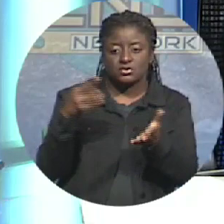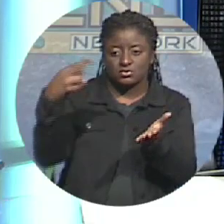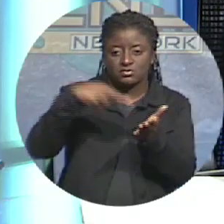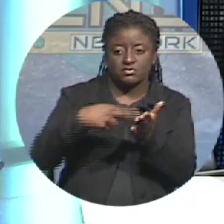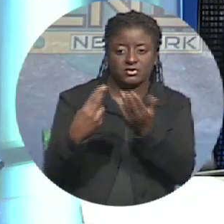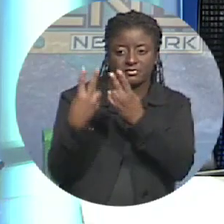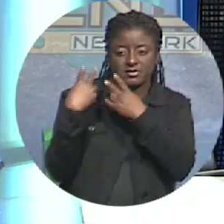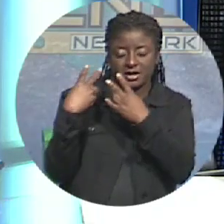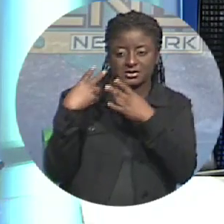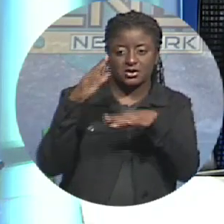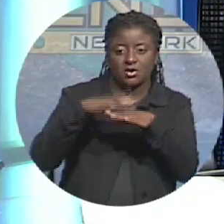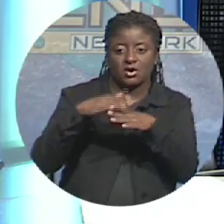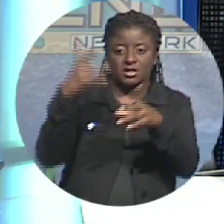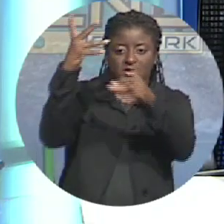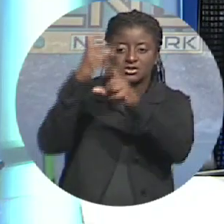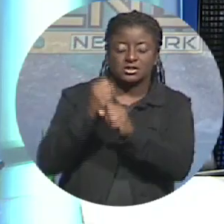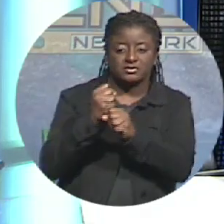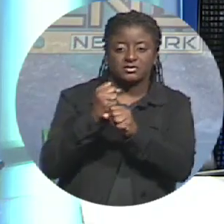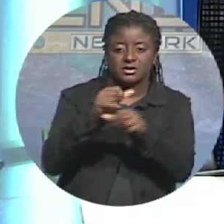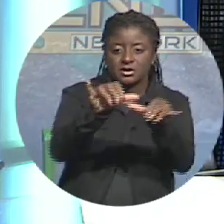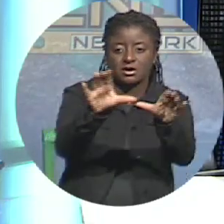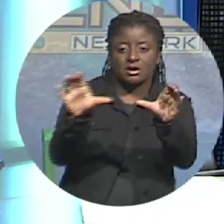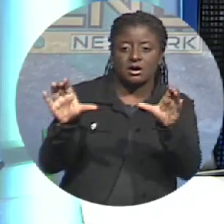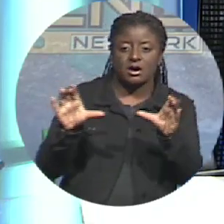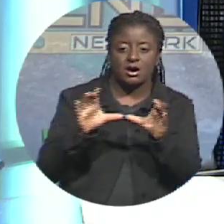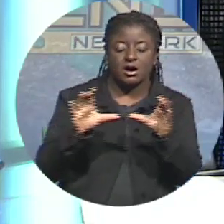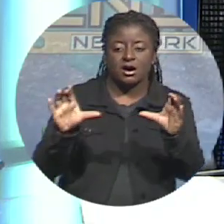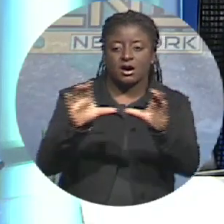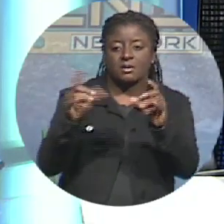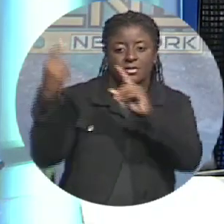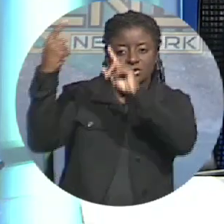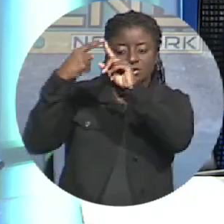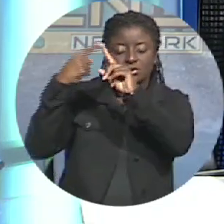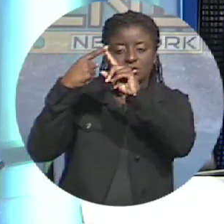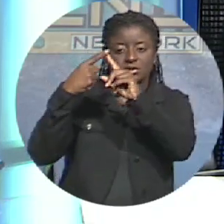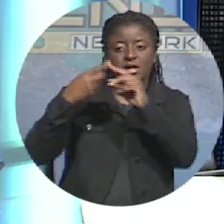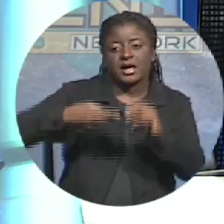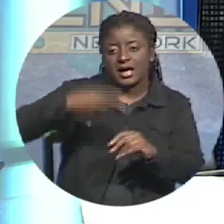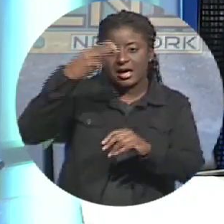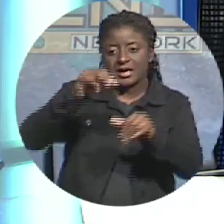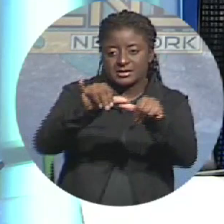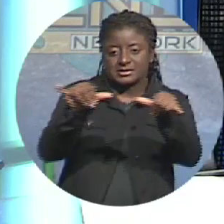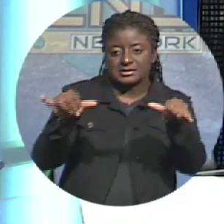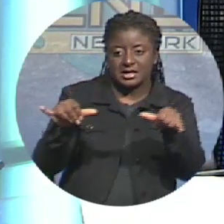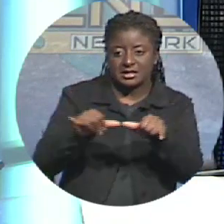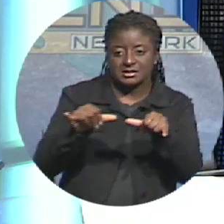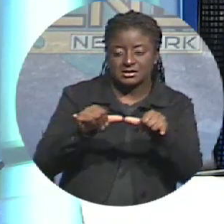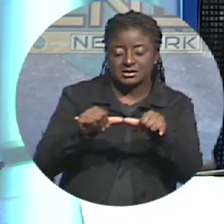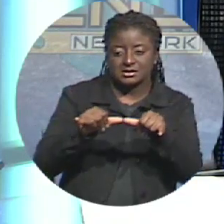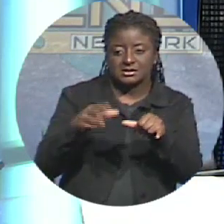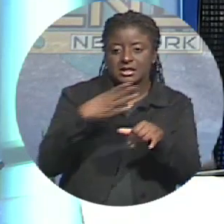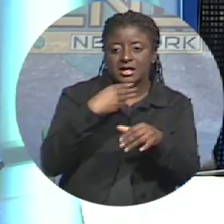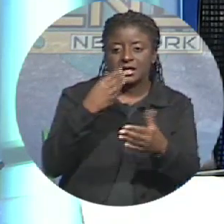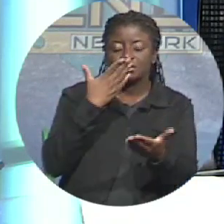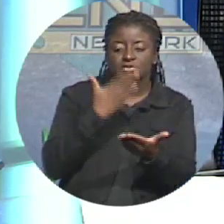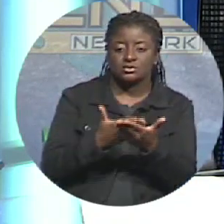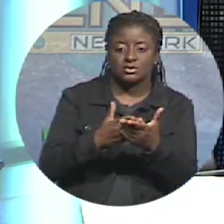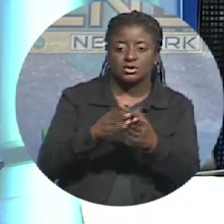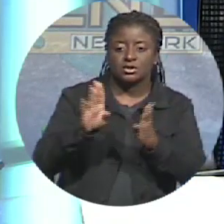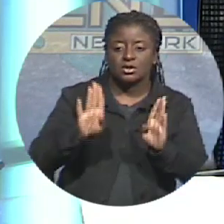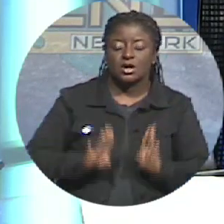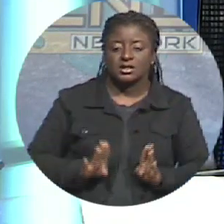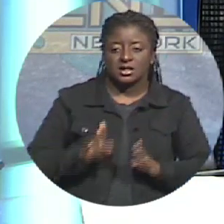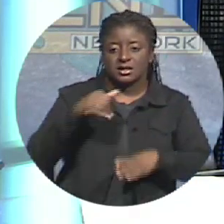of maintaining high standards of medical practice, ethics, and conduct in the Bahamas. While during the opening ceremony, Health Minister Dr.